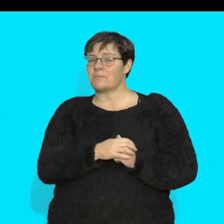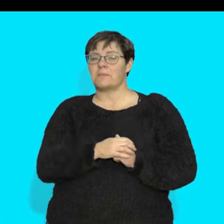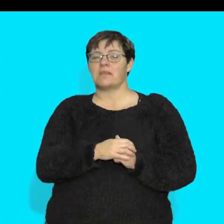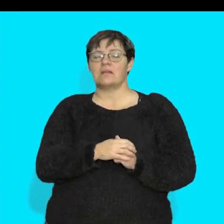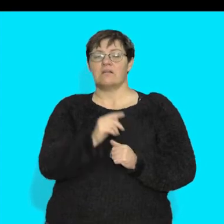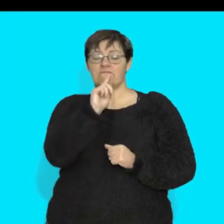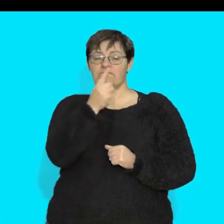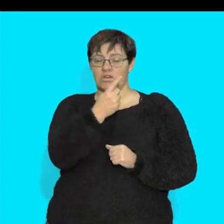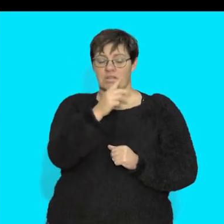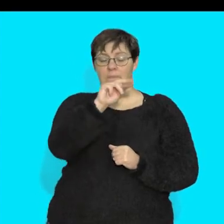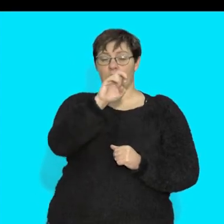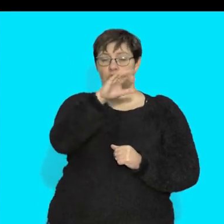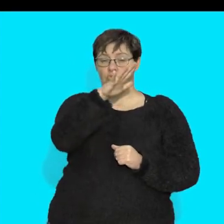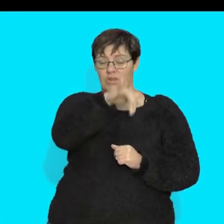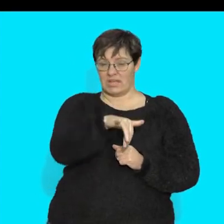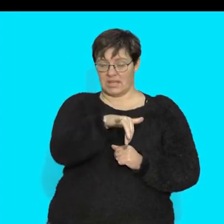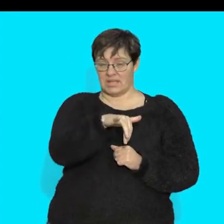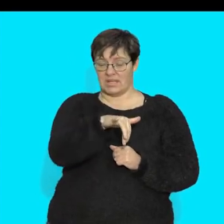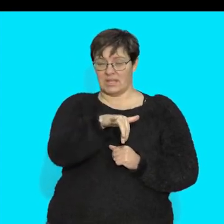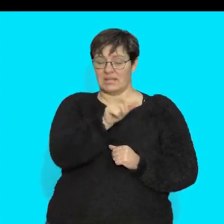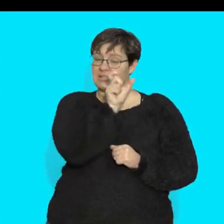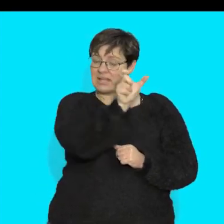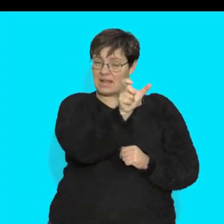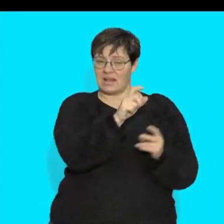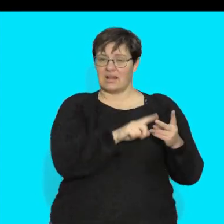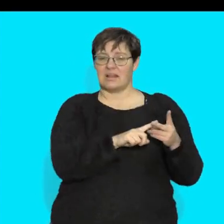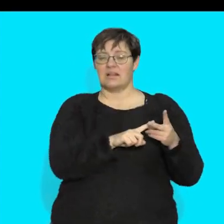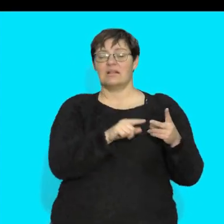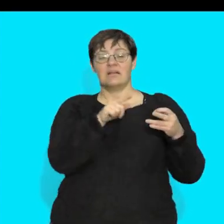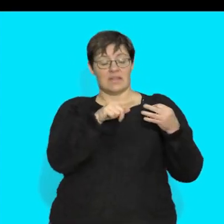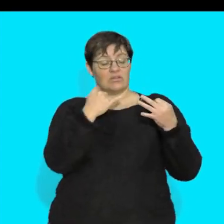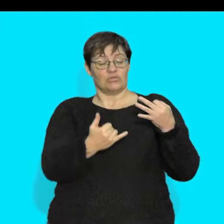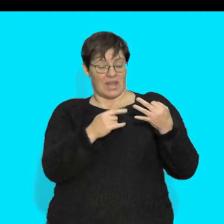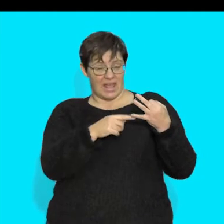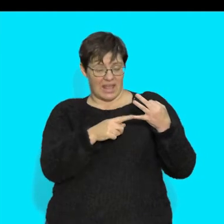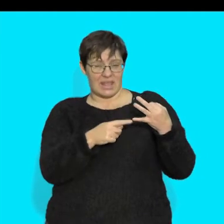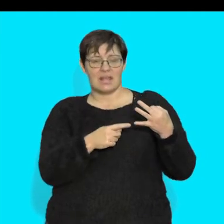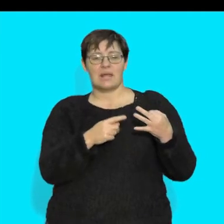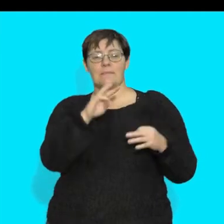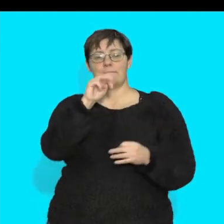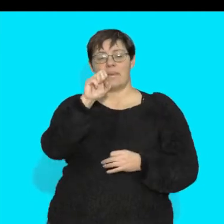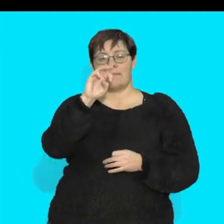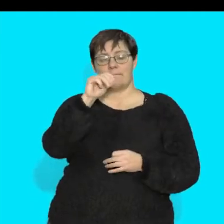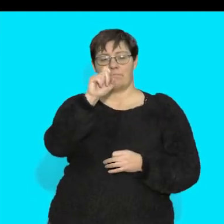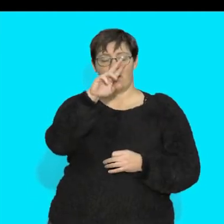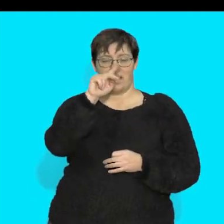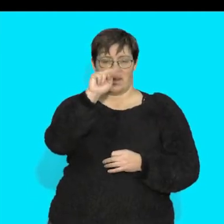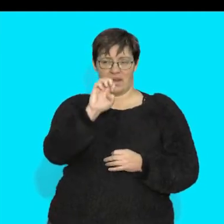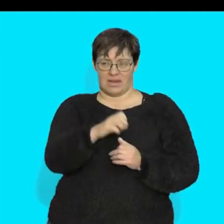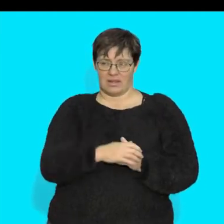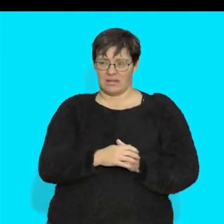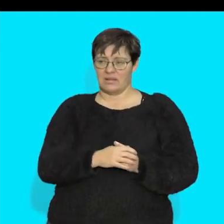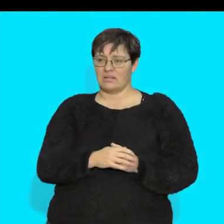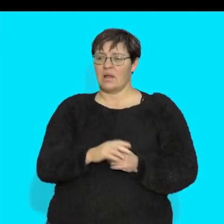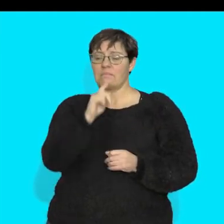first one was called the Mercury Cell, then the diaphragm cell, and today the most popular and common one is the membrane cell. But before we